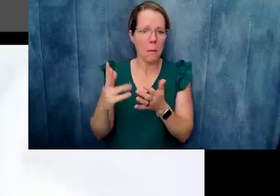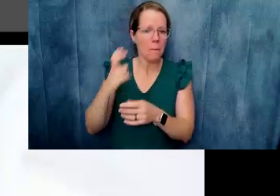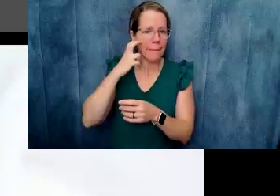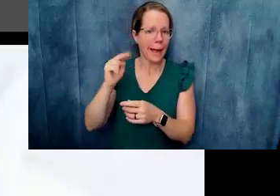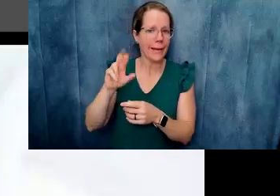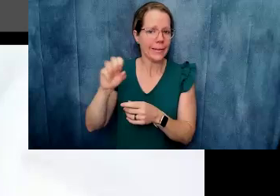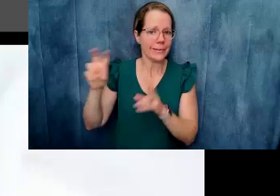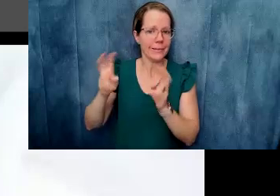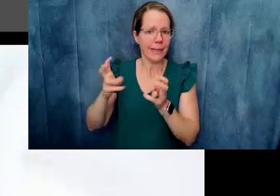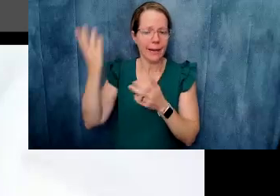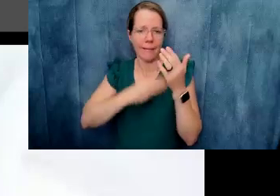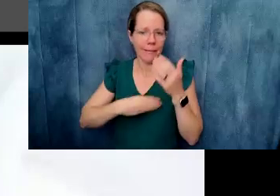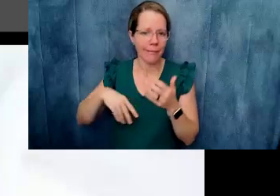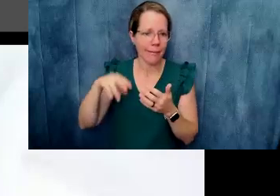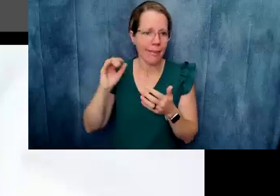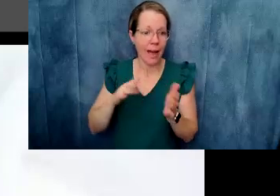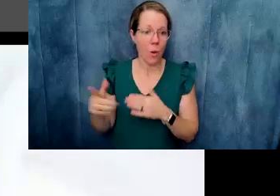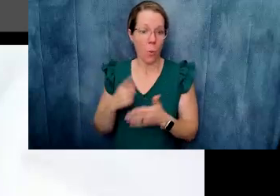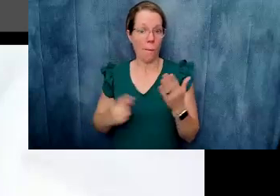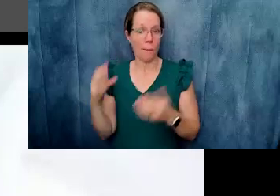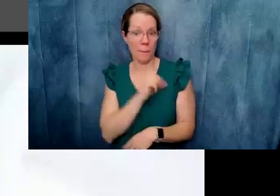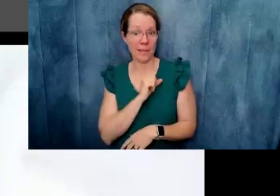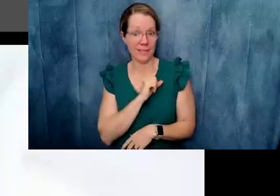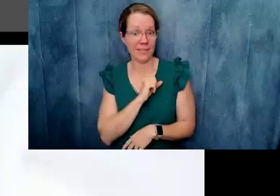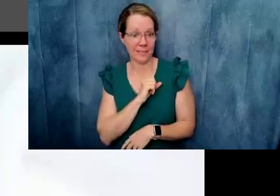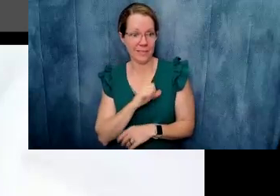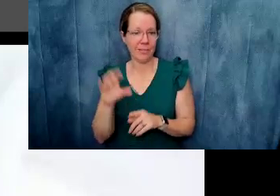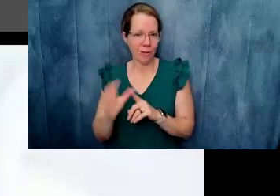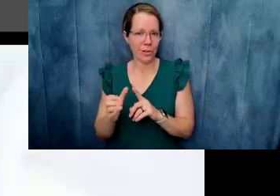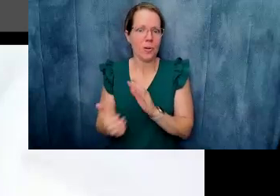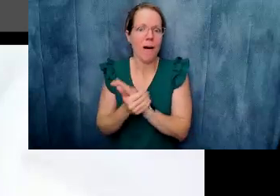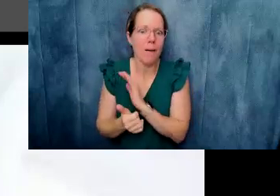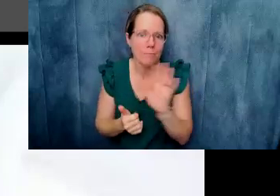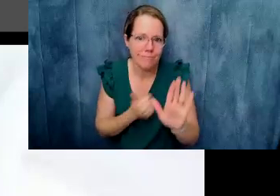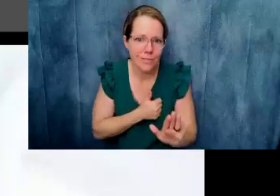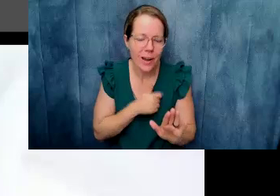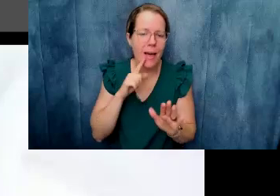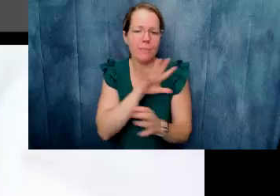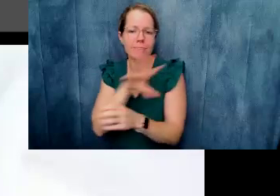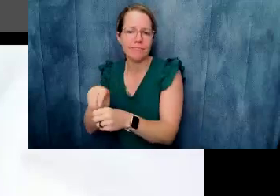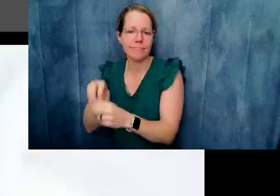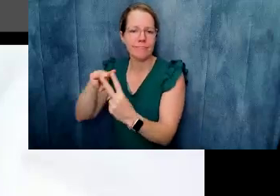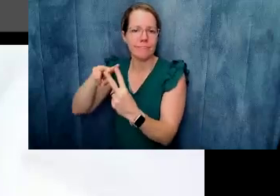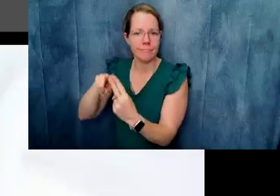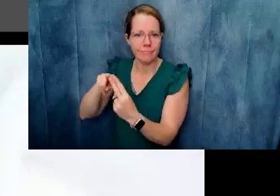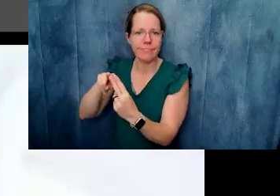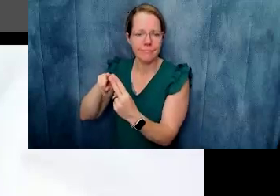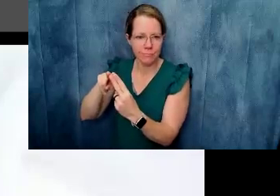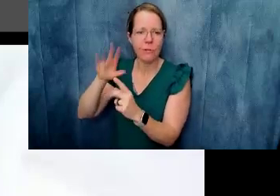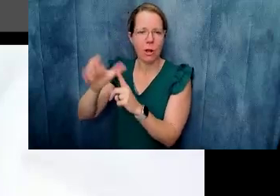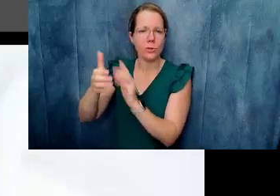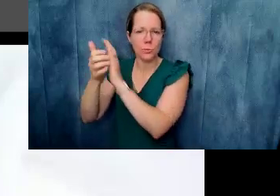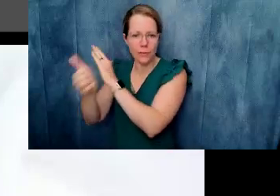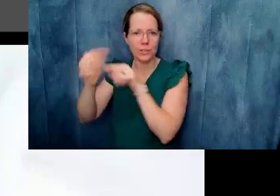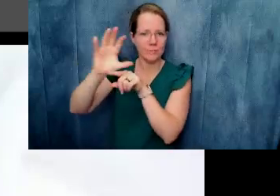And again, we missed the big one, which is cultural competency. My mentee, I'm sorry. So you can put it in cultural proficiency. We'll take that into account, that that's